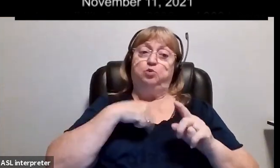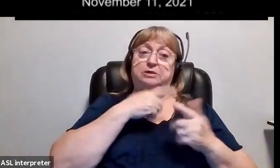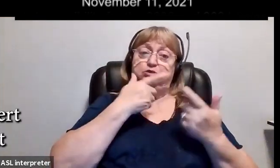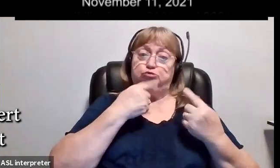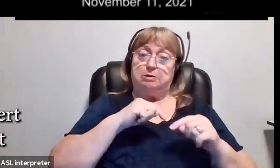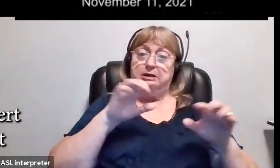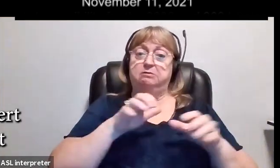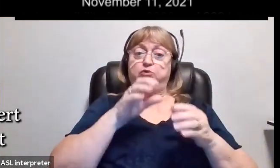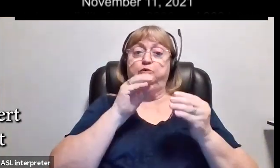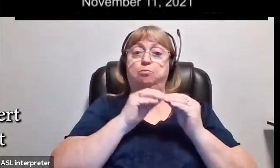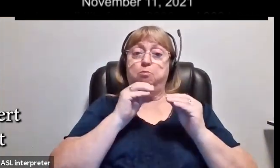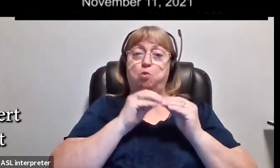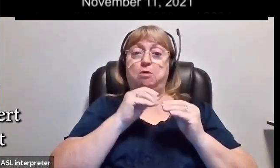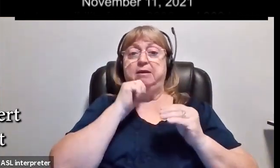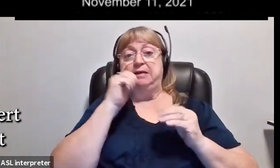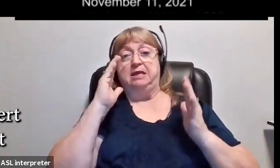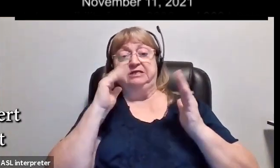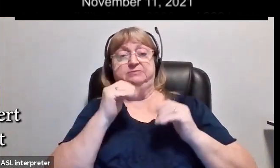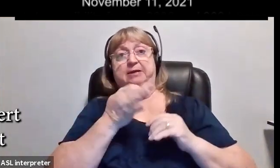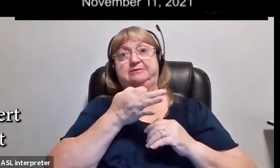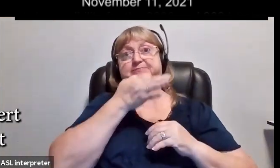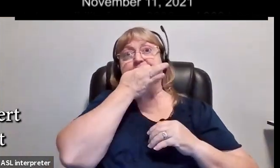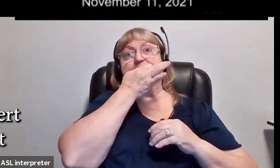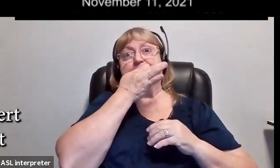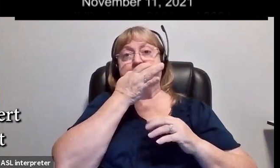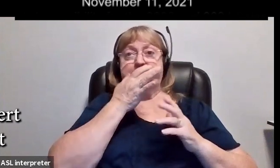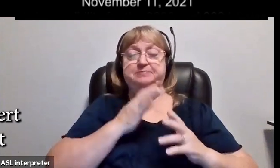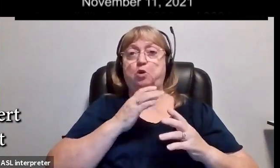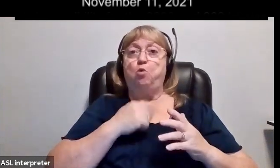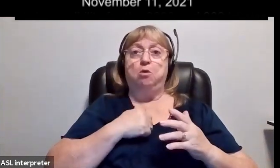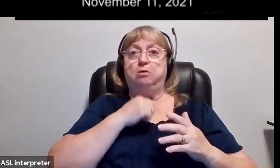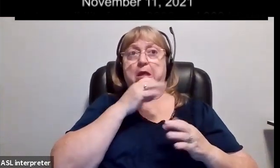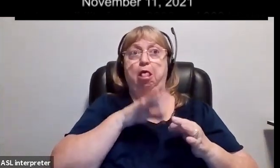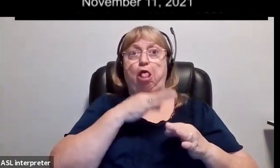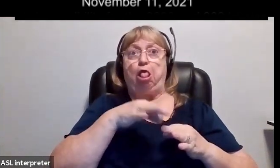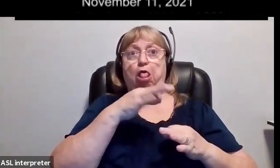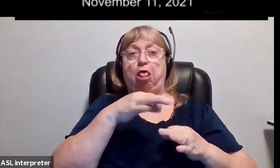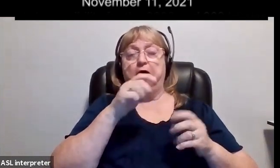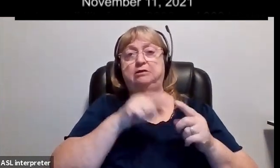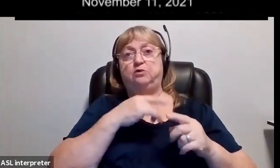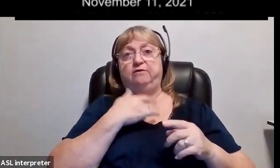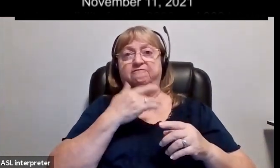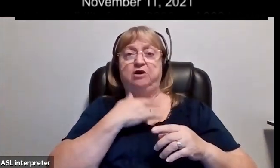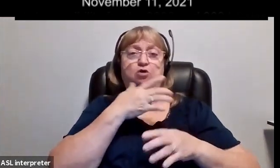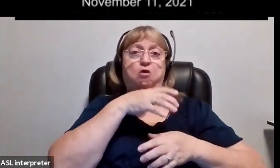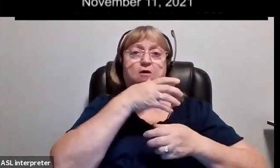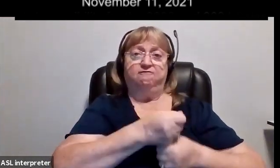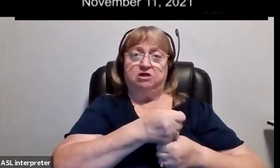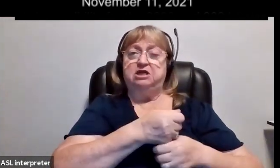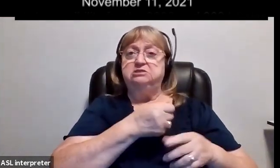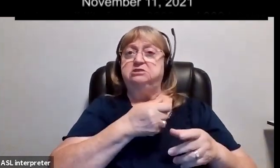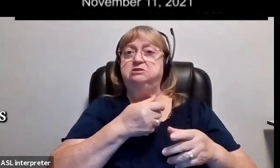more and not expect ourselves to be expert or wait until we do feel confident to take this on, just to be willing